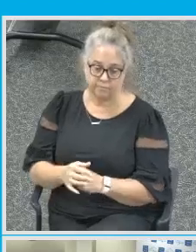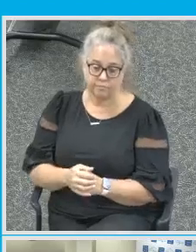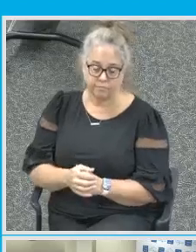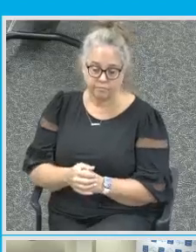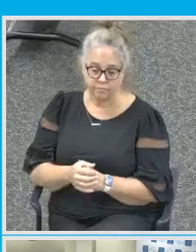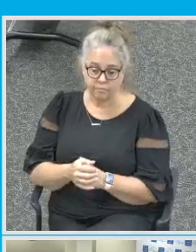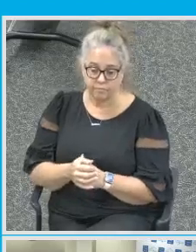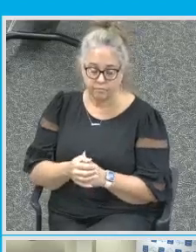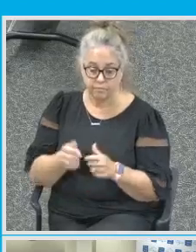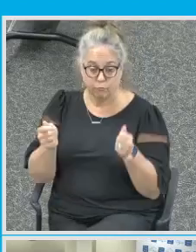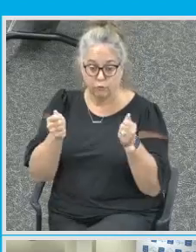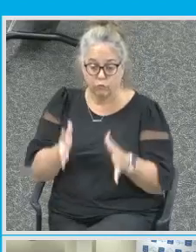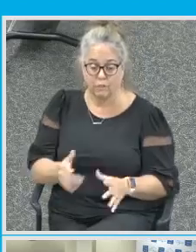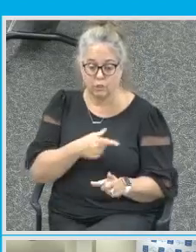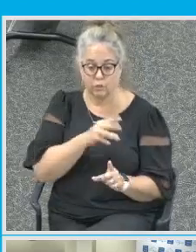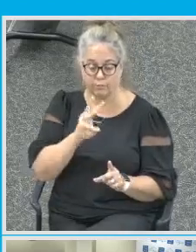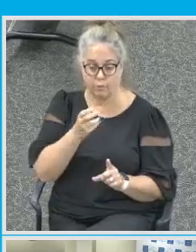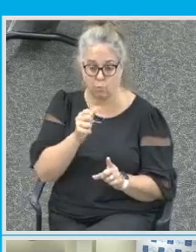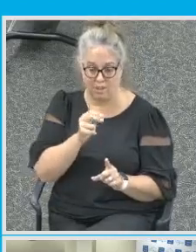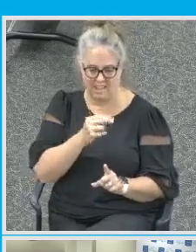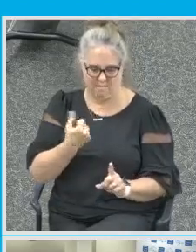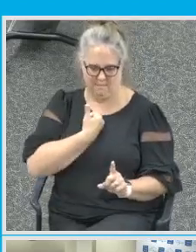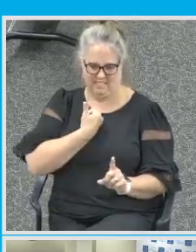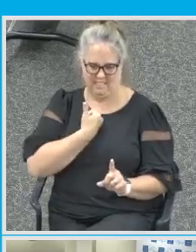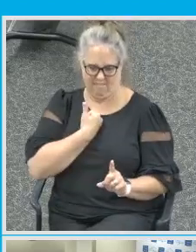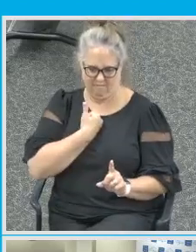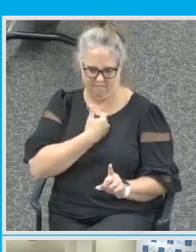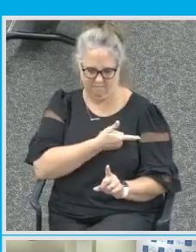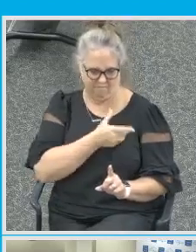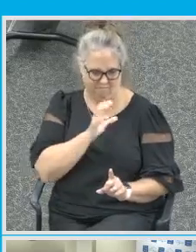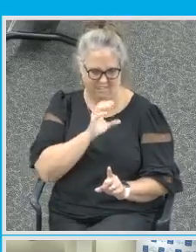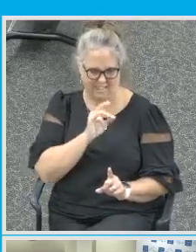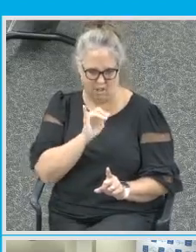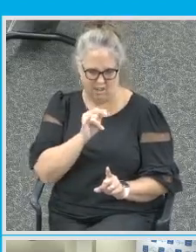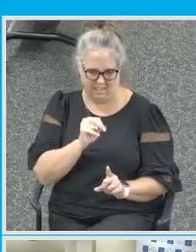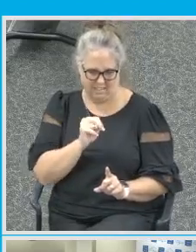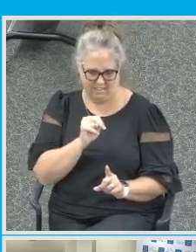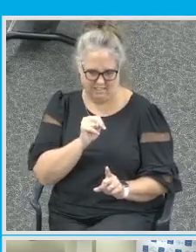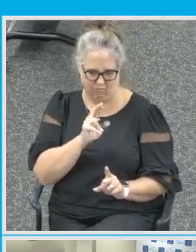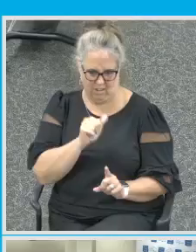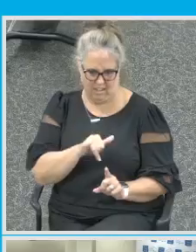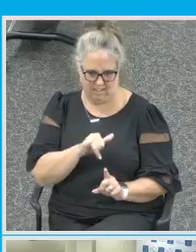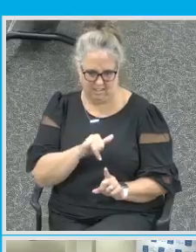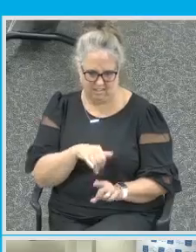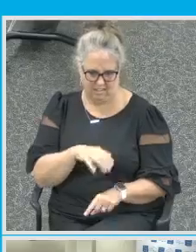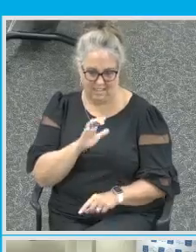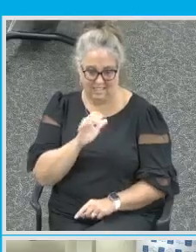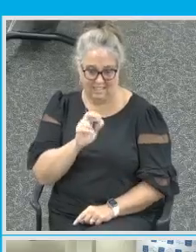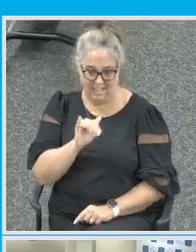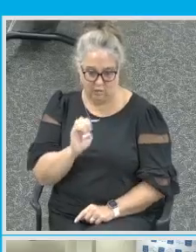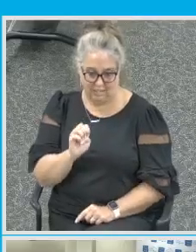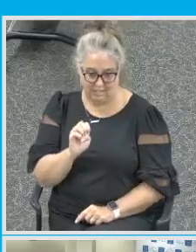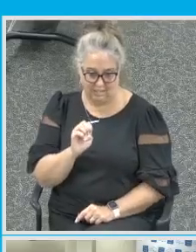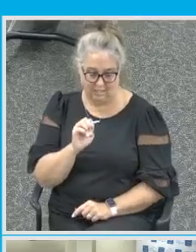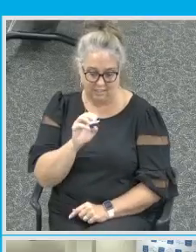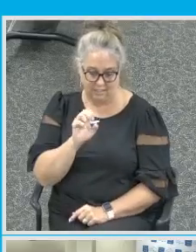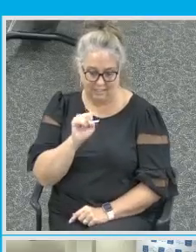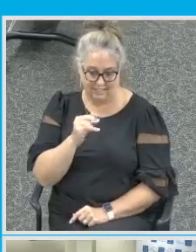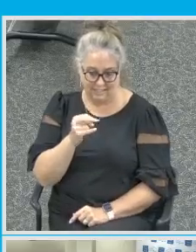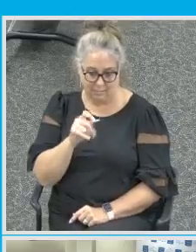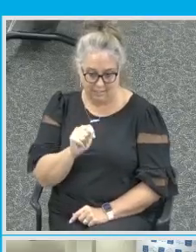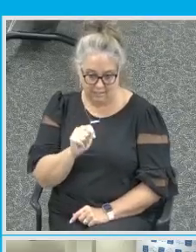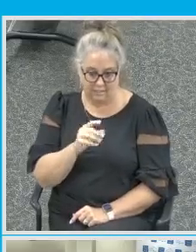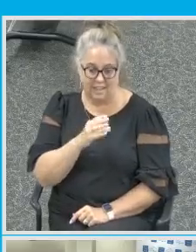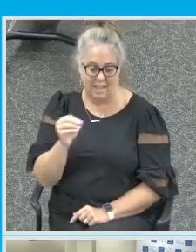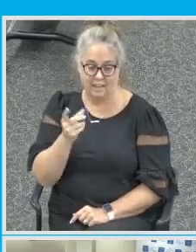myself, Carolyn Gray, and Harry Sigmund, along with Dr. Vu, got to go